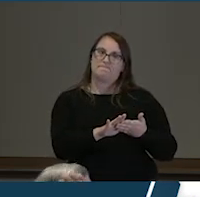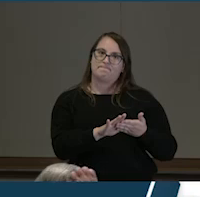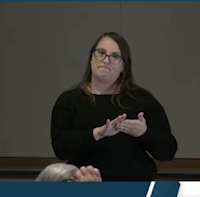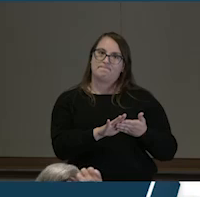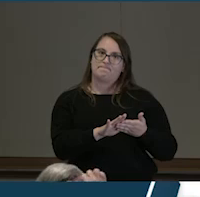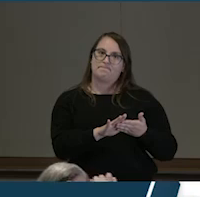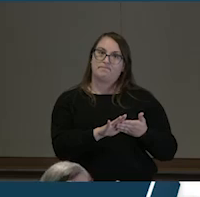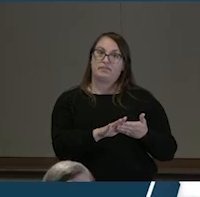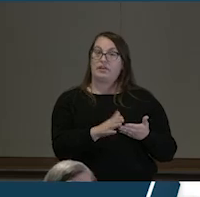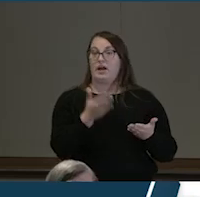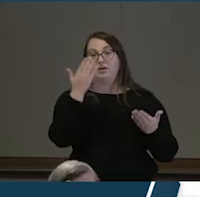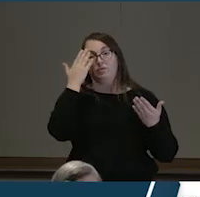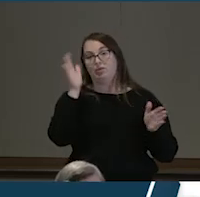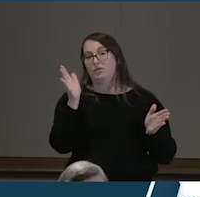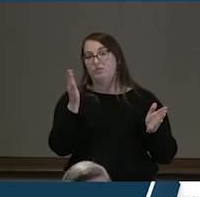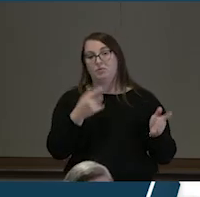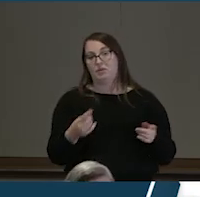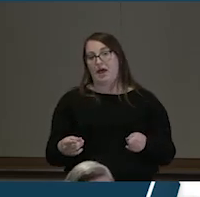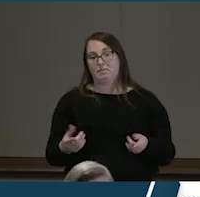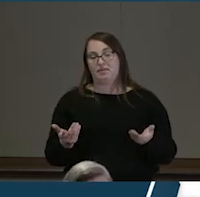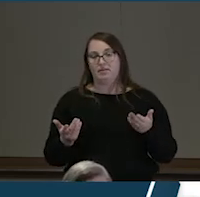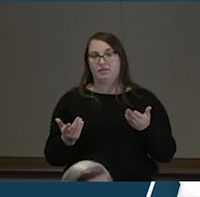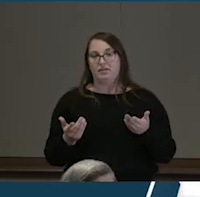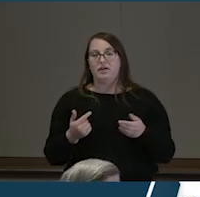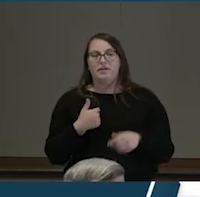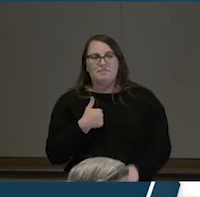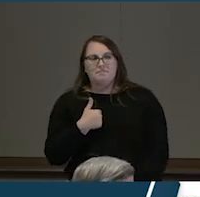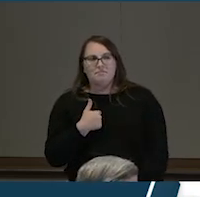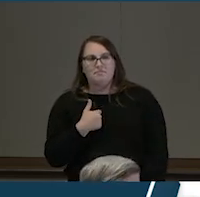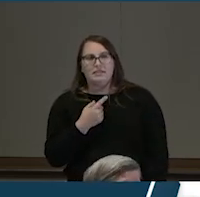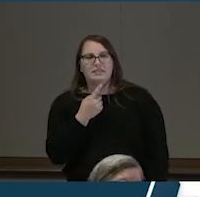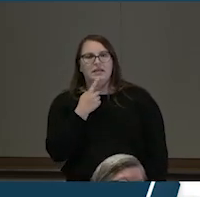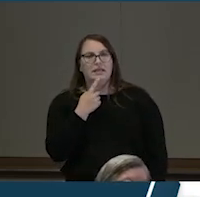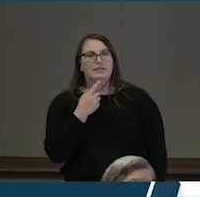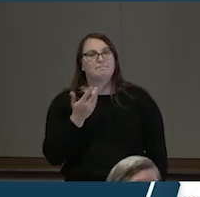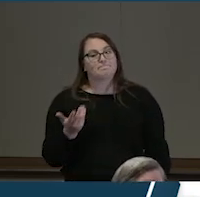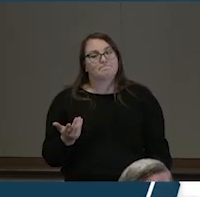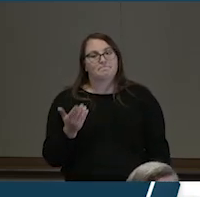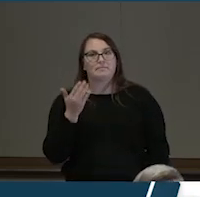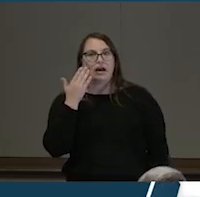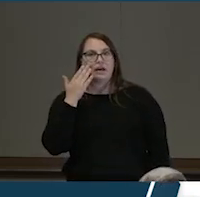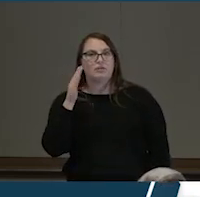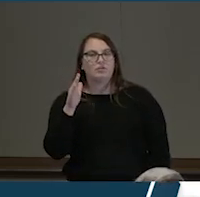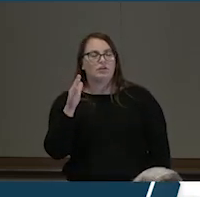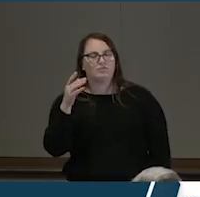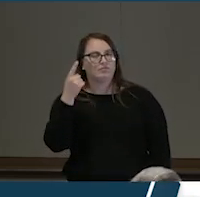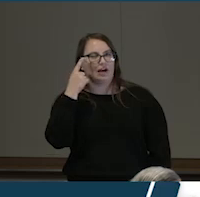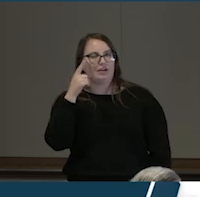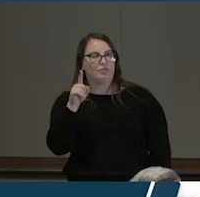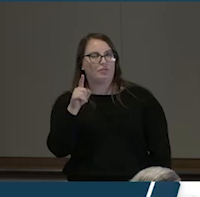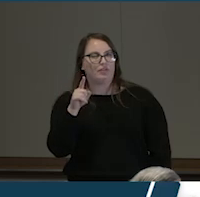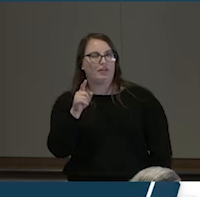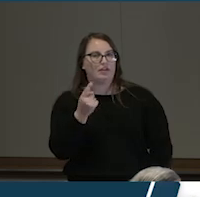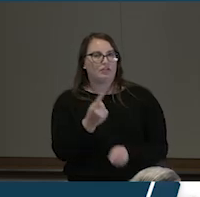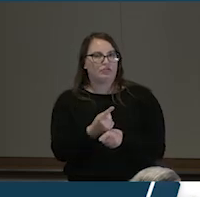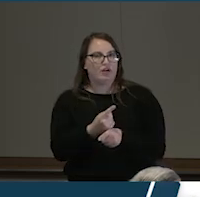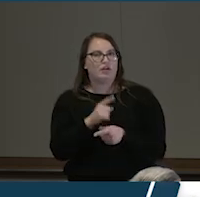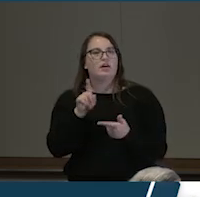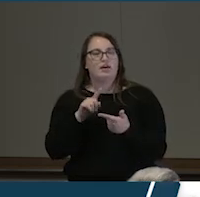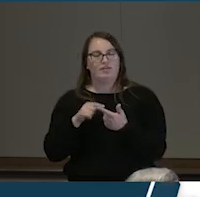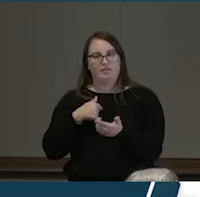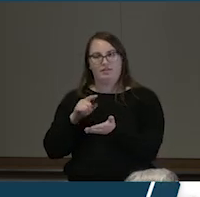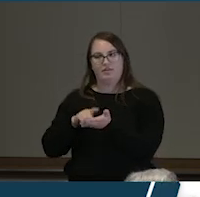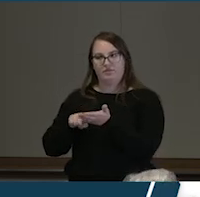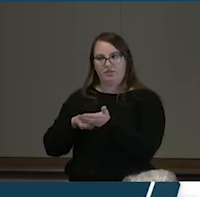like nothing would happen. But just me saying, I don't know, I don't think that's right. And then I went and I found out the